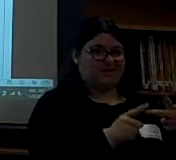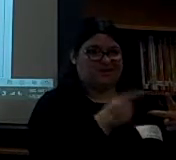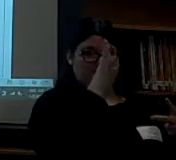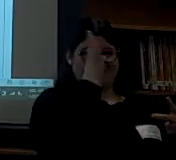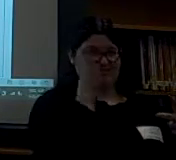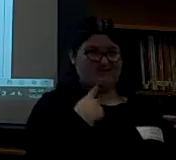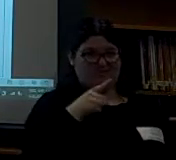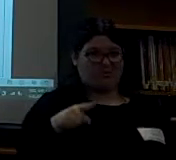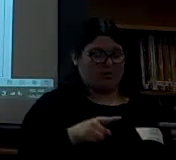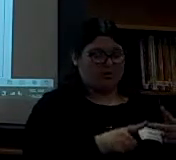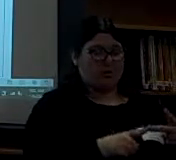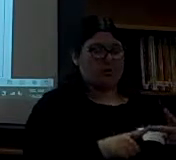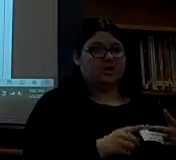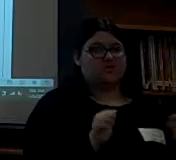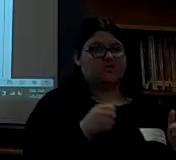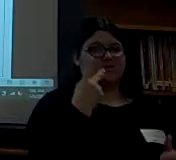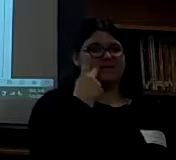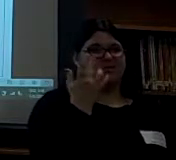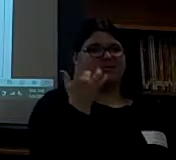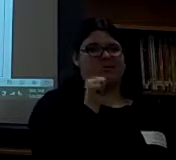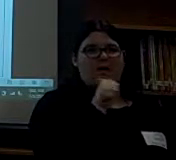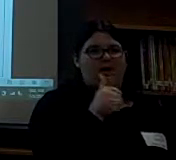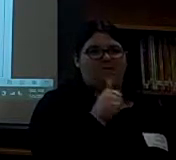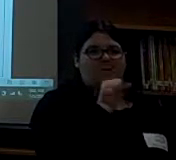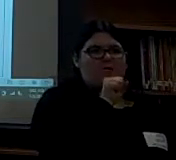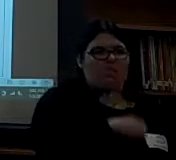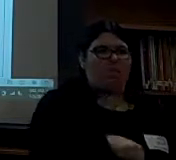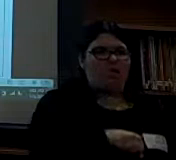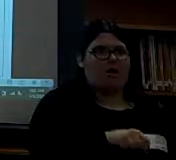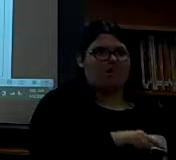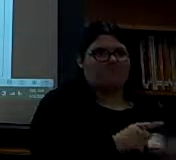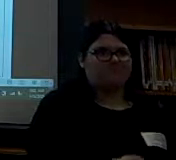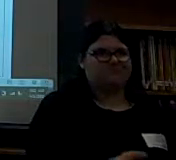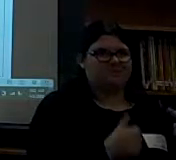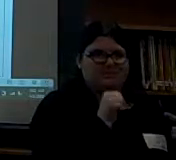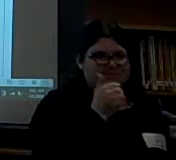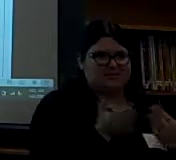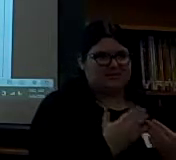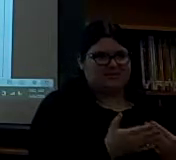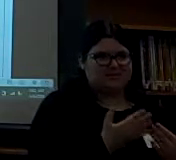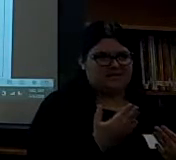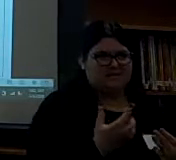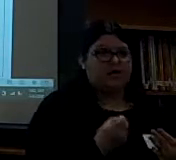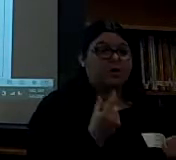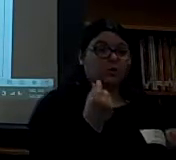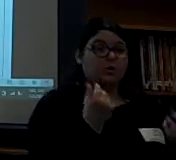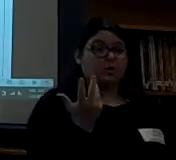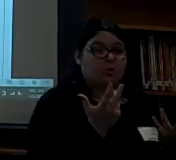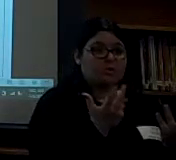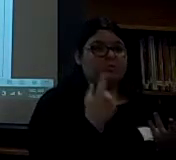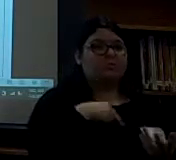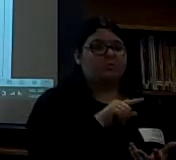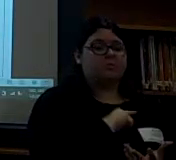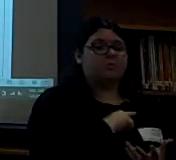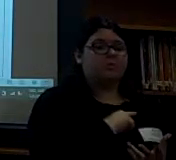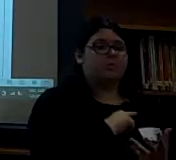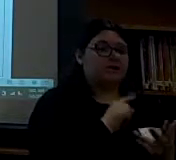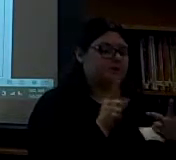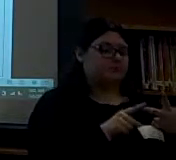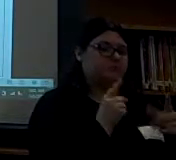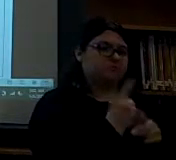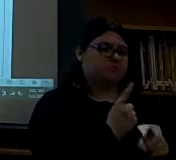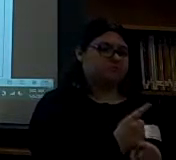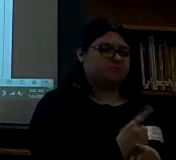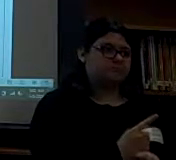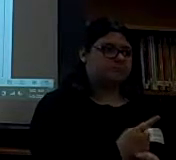work. So that you can see why I don't love in-the-moment parenting, because this is not the easiest thing. So what do? Correction is always